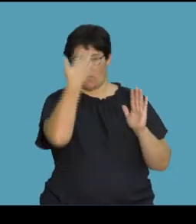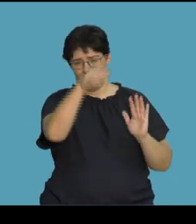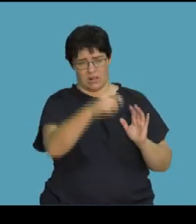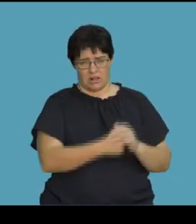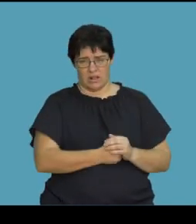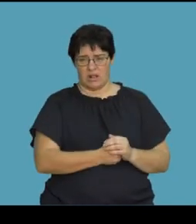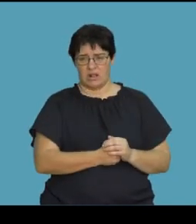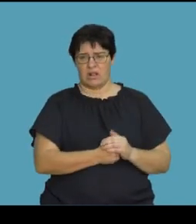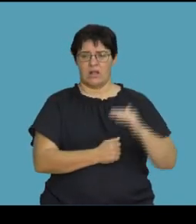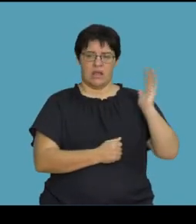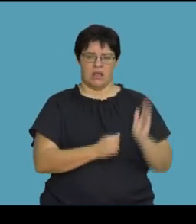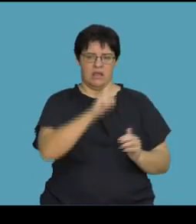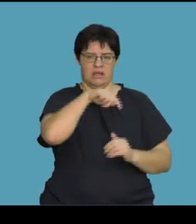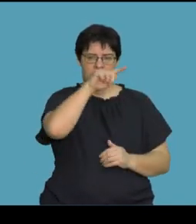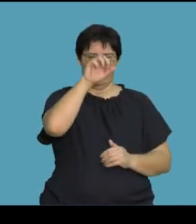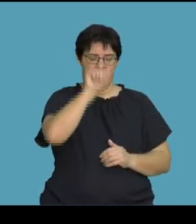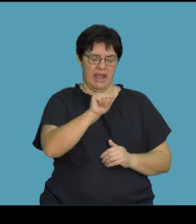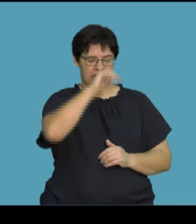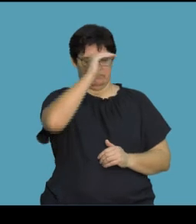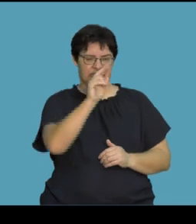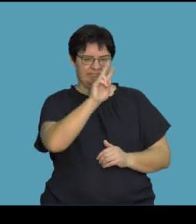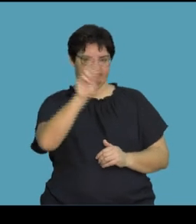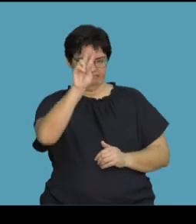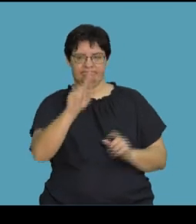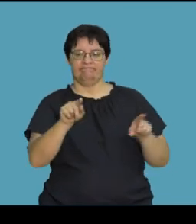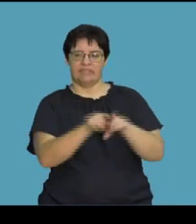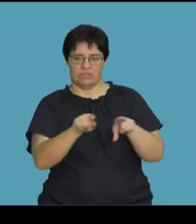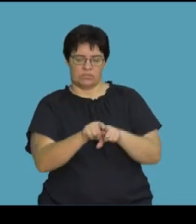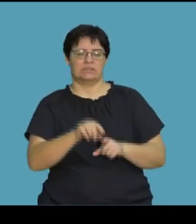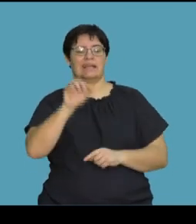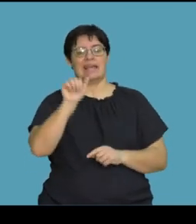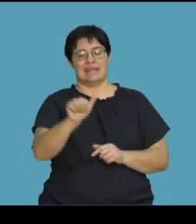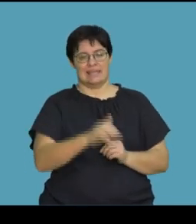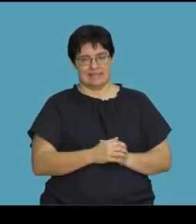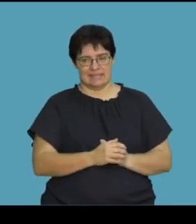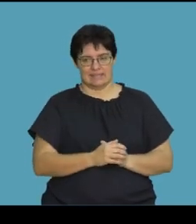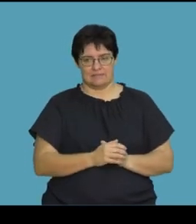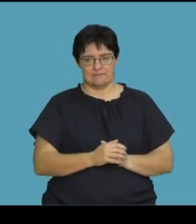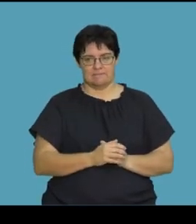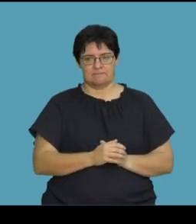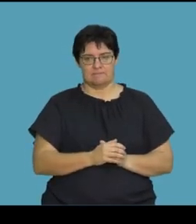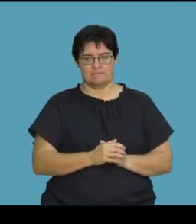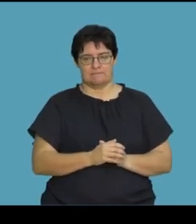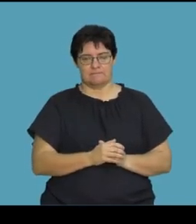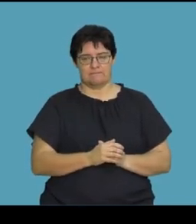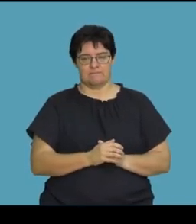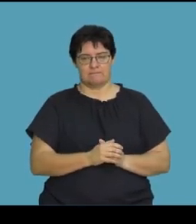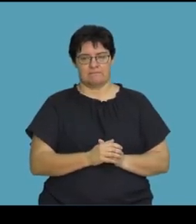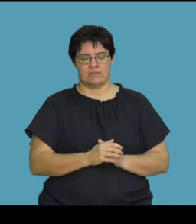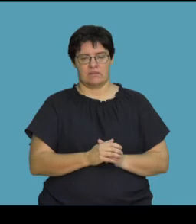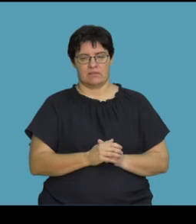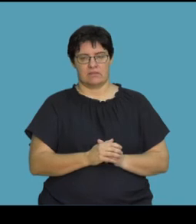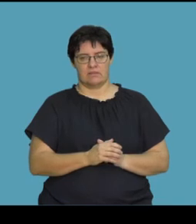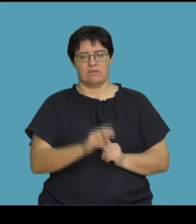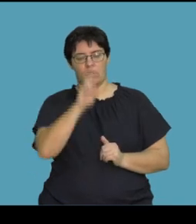know, square root of a squared is the same, the square root of a, all of it squared, is the same as a. If you